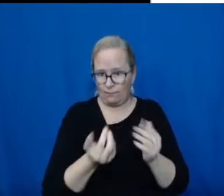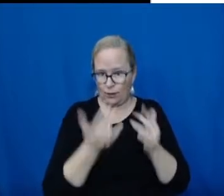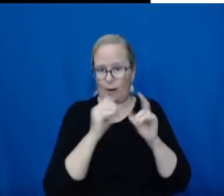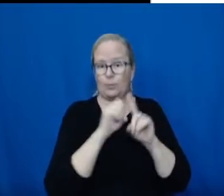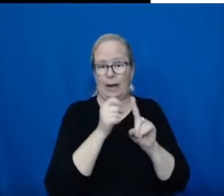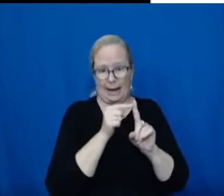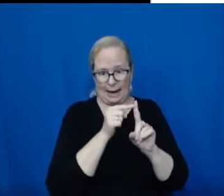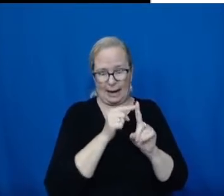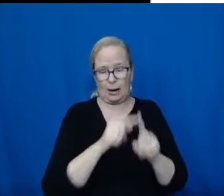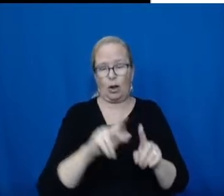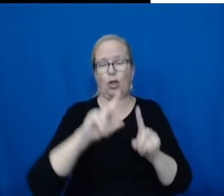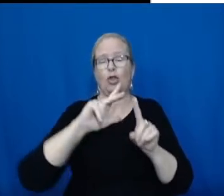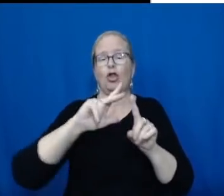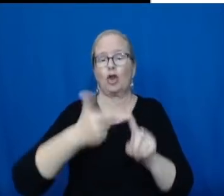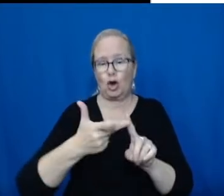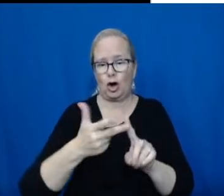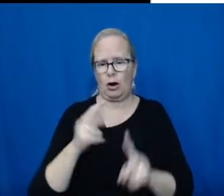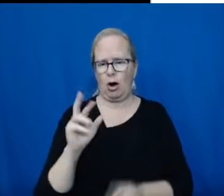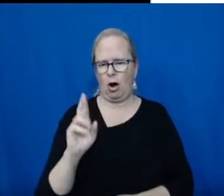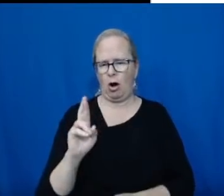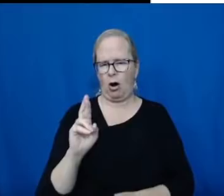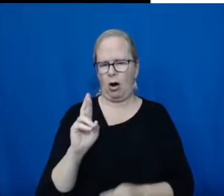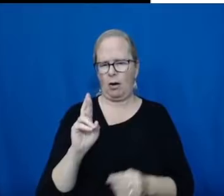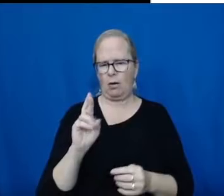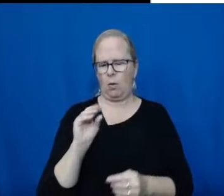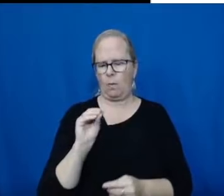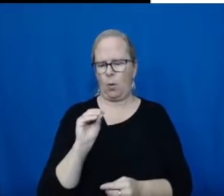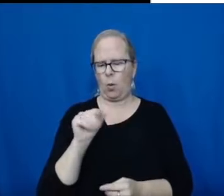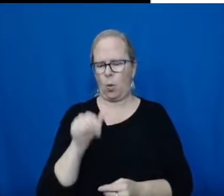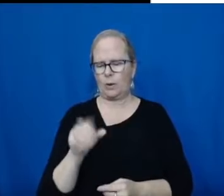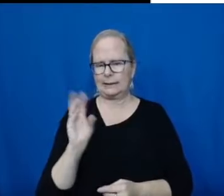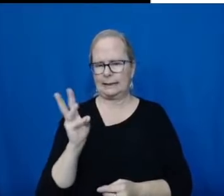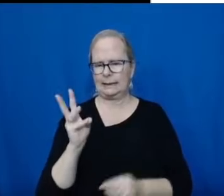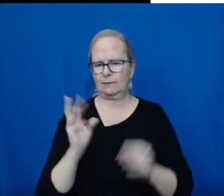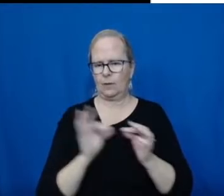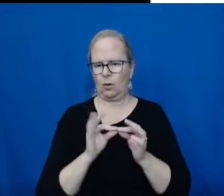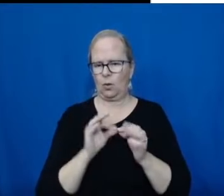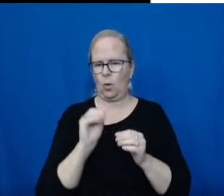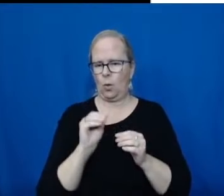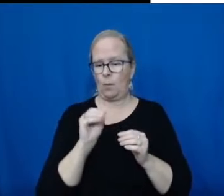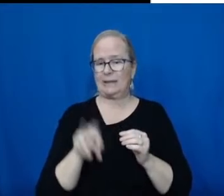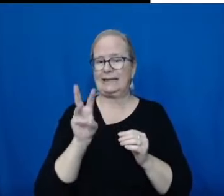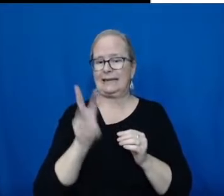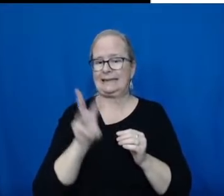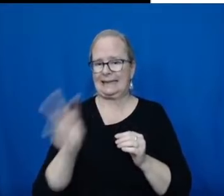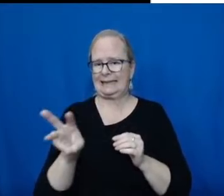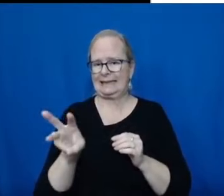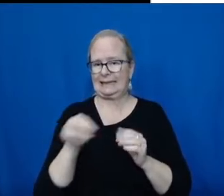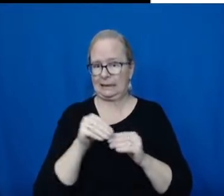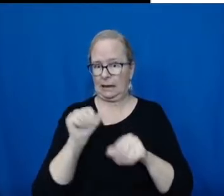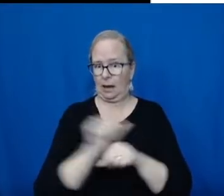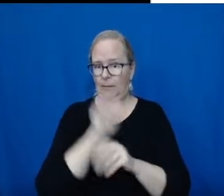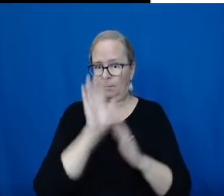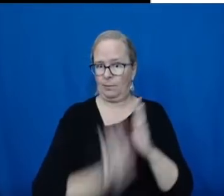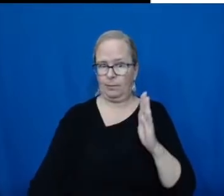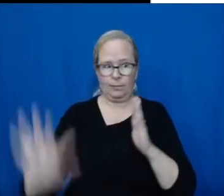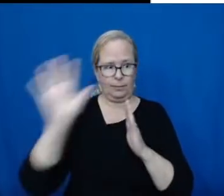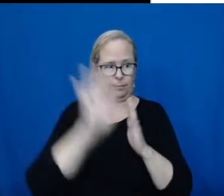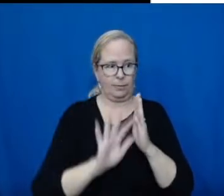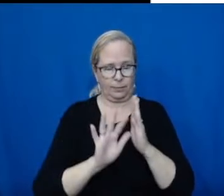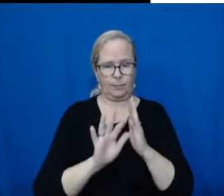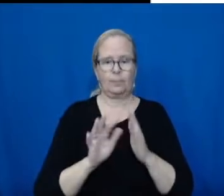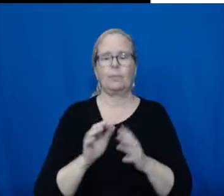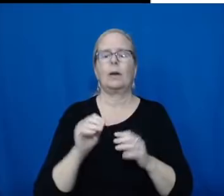0.66 in Alberta, both with fire break and vaccinations. So basically what it shows is